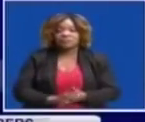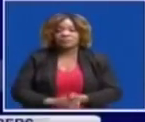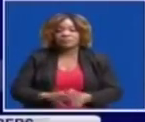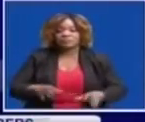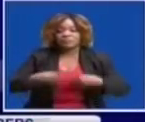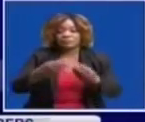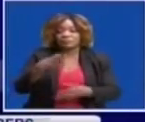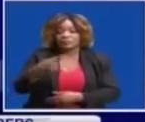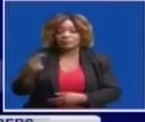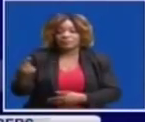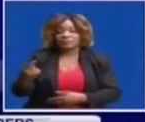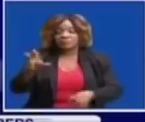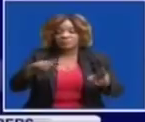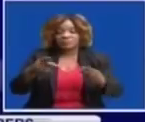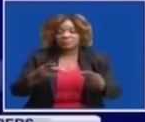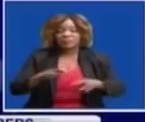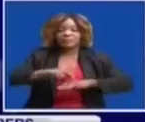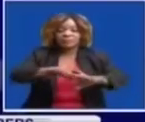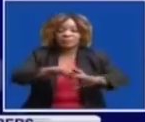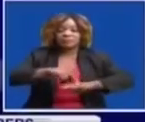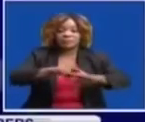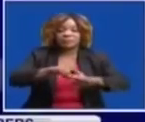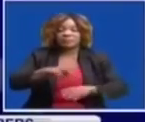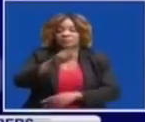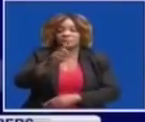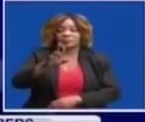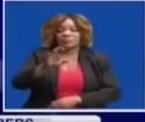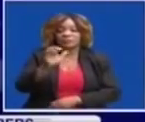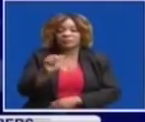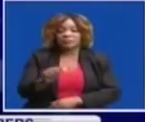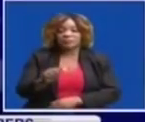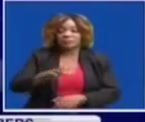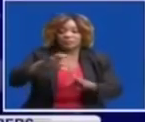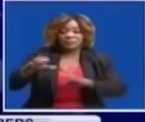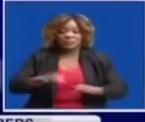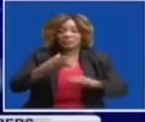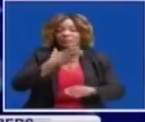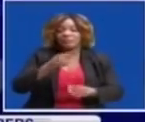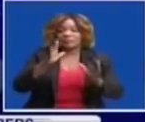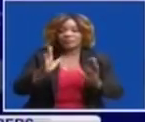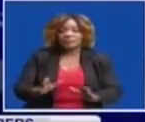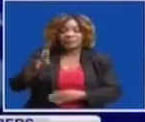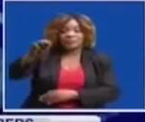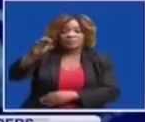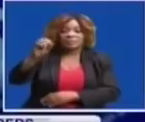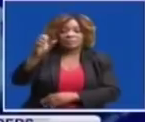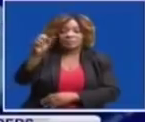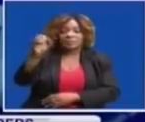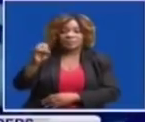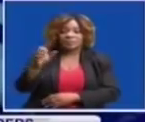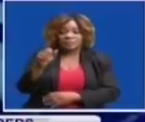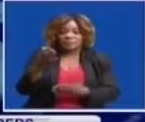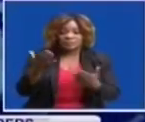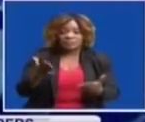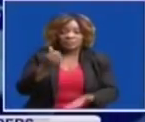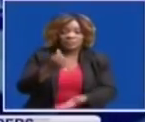goods, people and transport across our borders. ZRA Acting Commissioner General Moses Shuko says